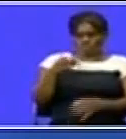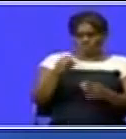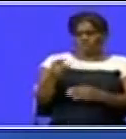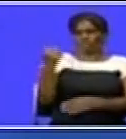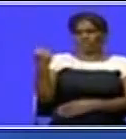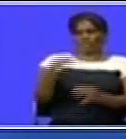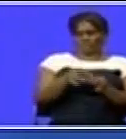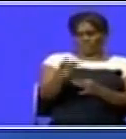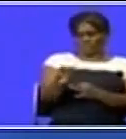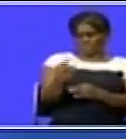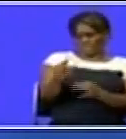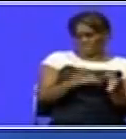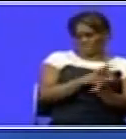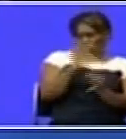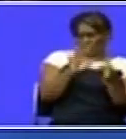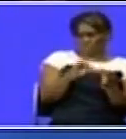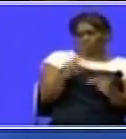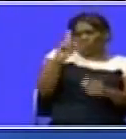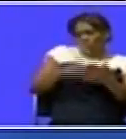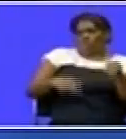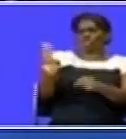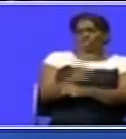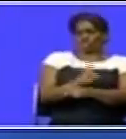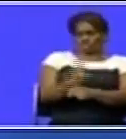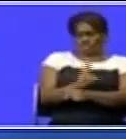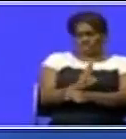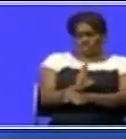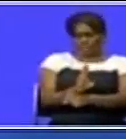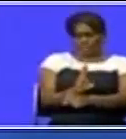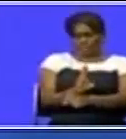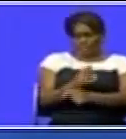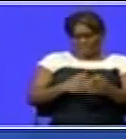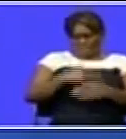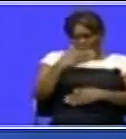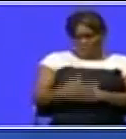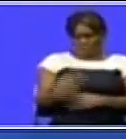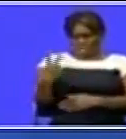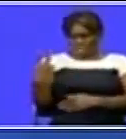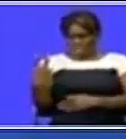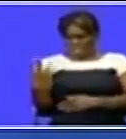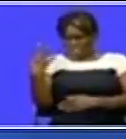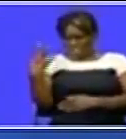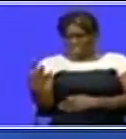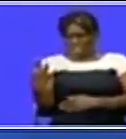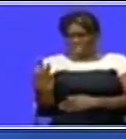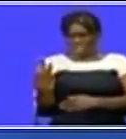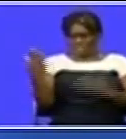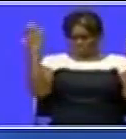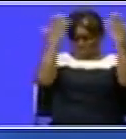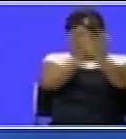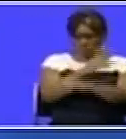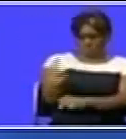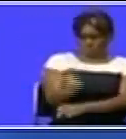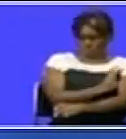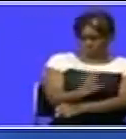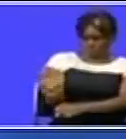This, however, is specific to the equipment used and the wind speed. After 3 grueling and nearly restless nights assessing the